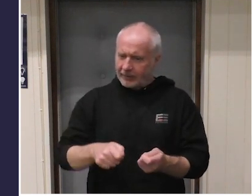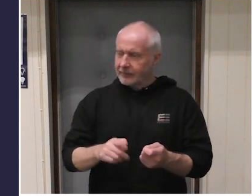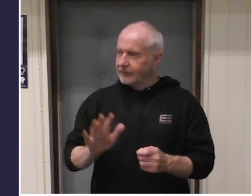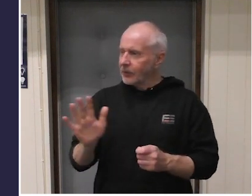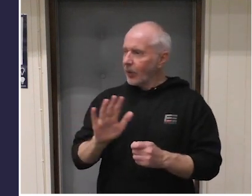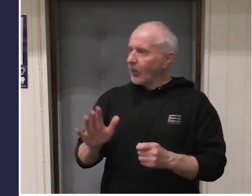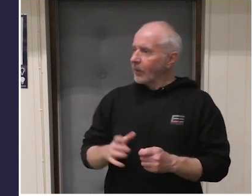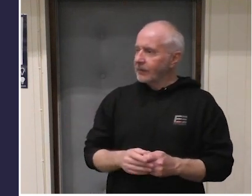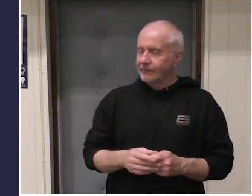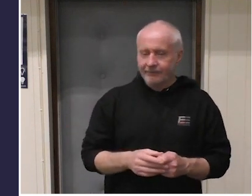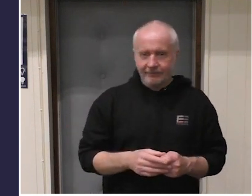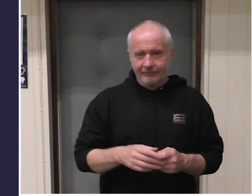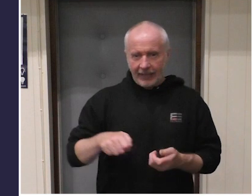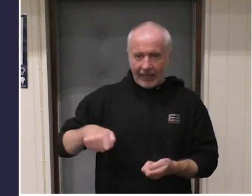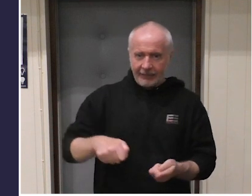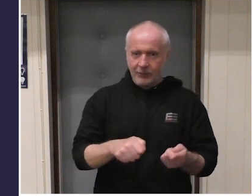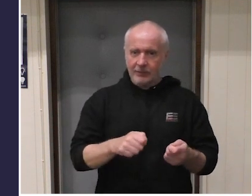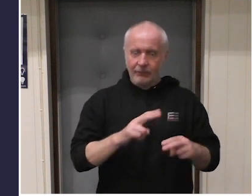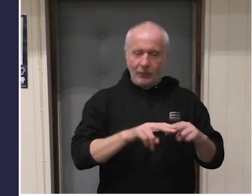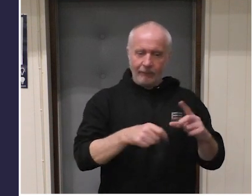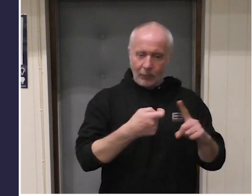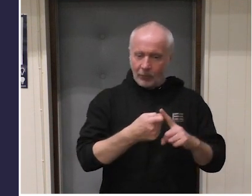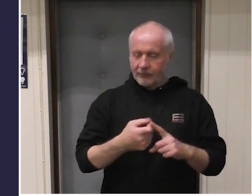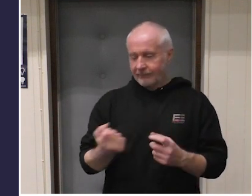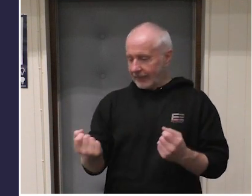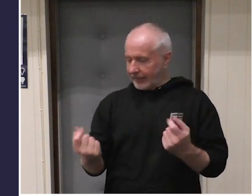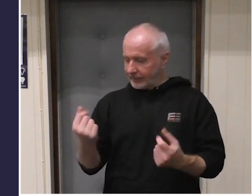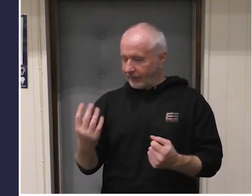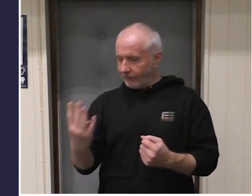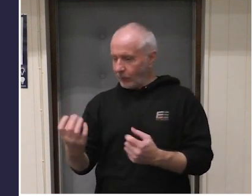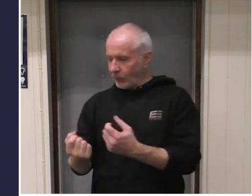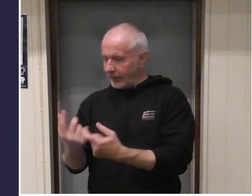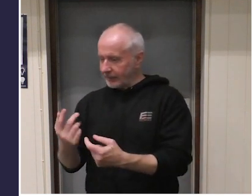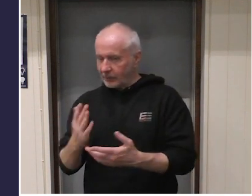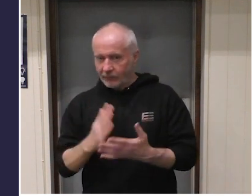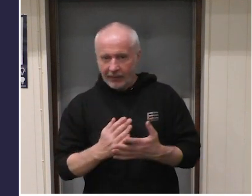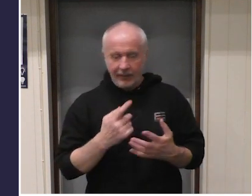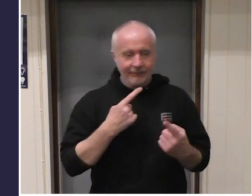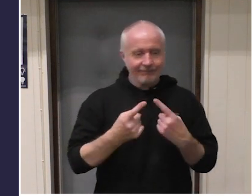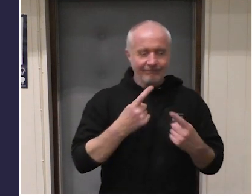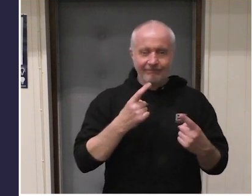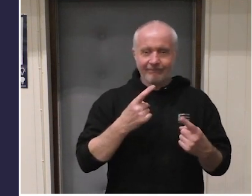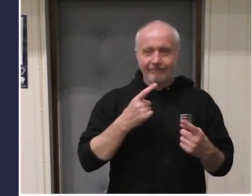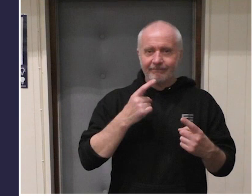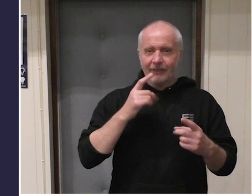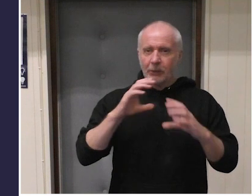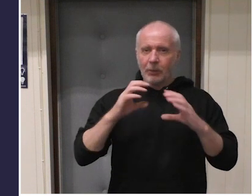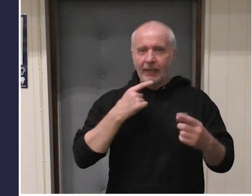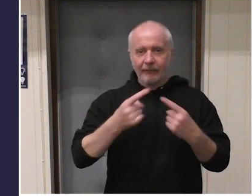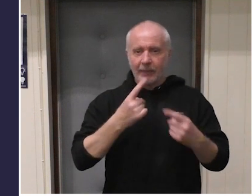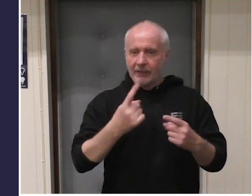No, handles for forks. Right? So, communicating information is very, really important,